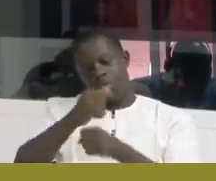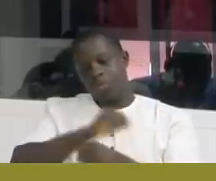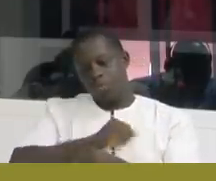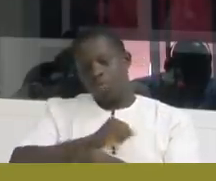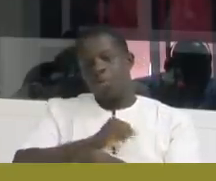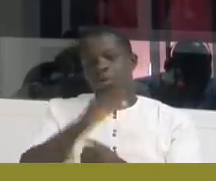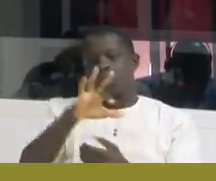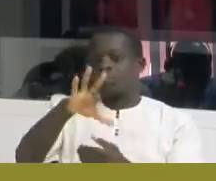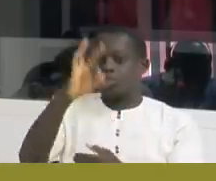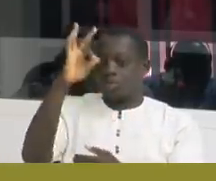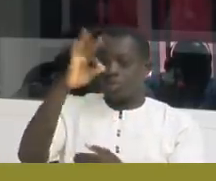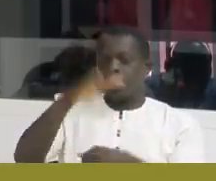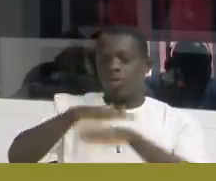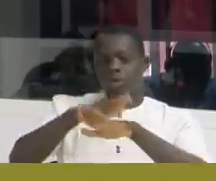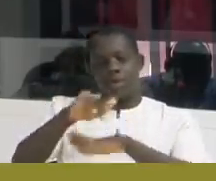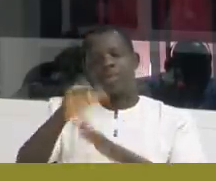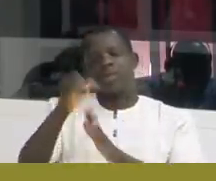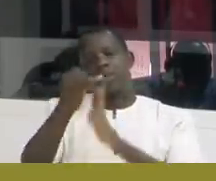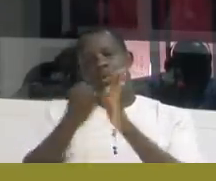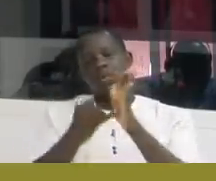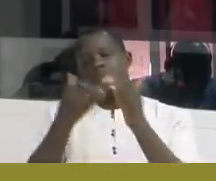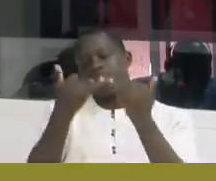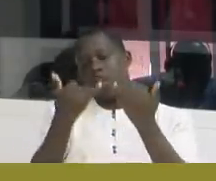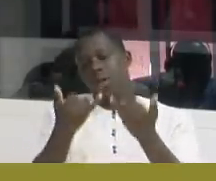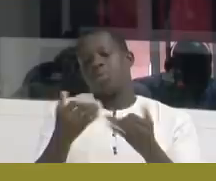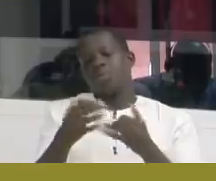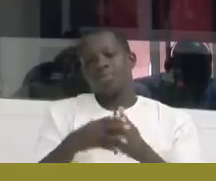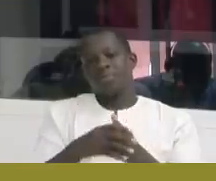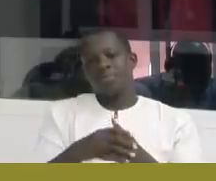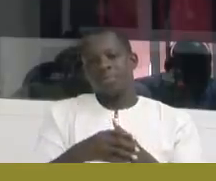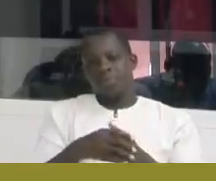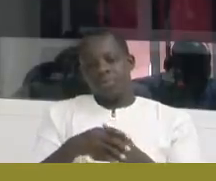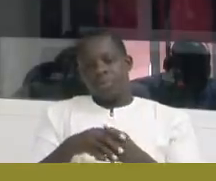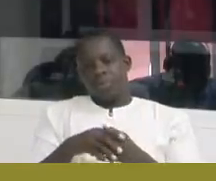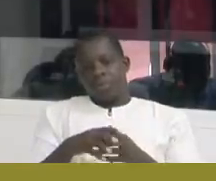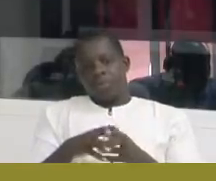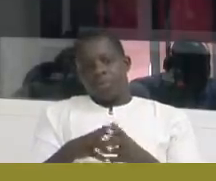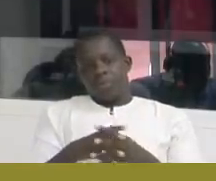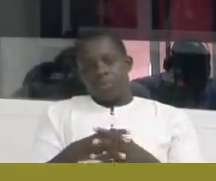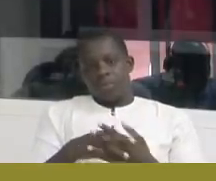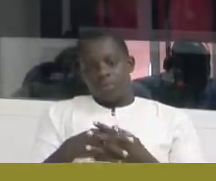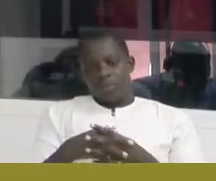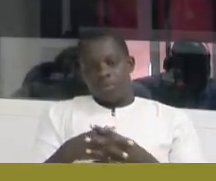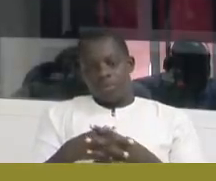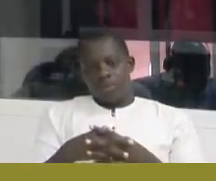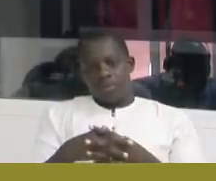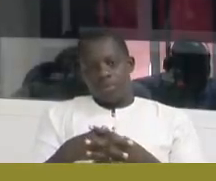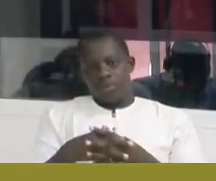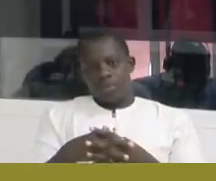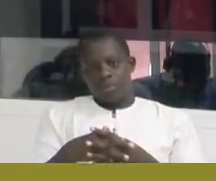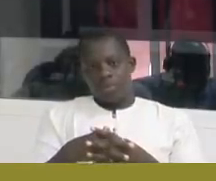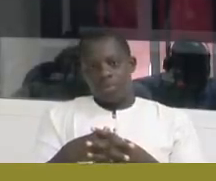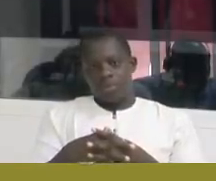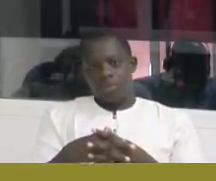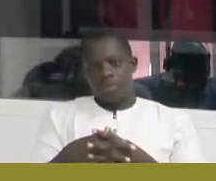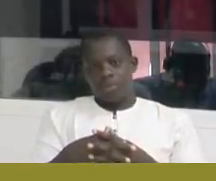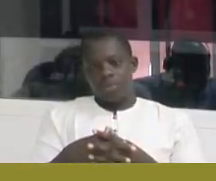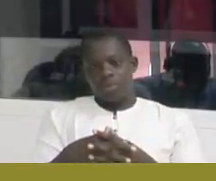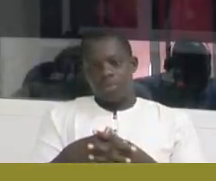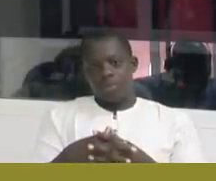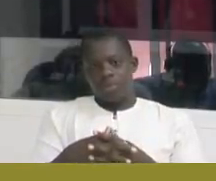on that particular issue. Yes, so sir. Now let us move on. Mm-hmm. And Sana